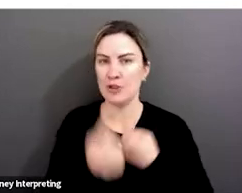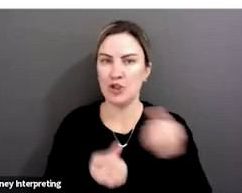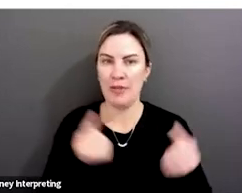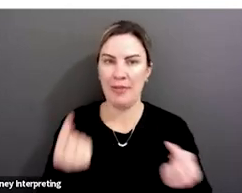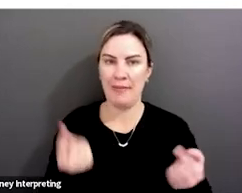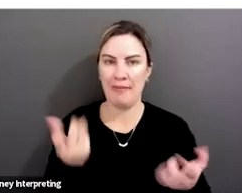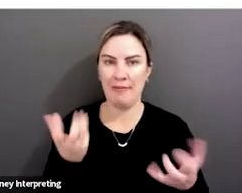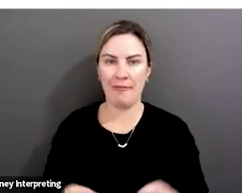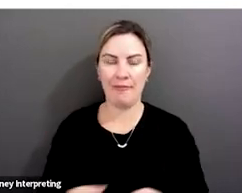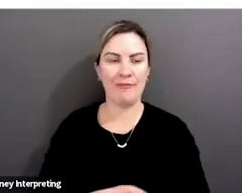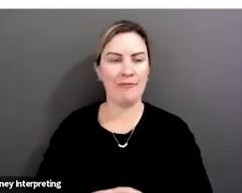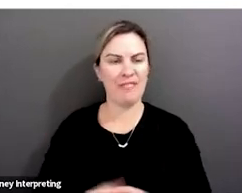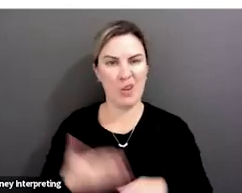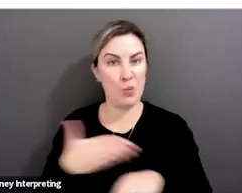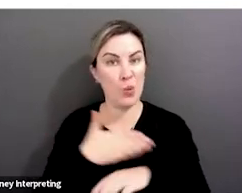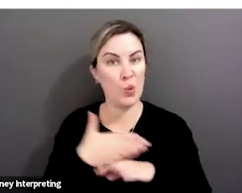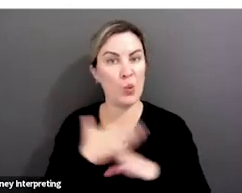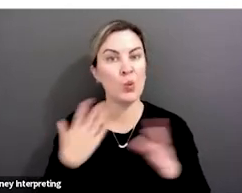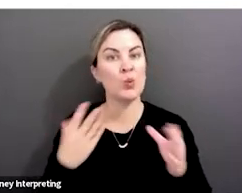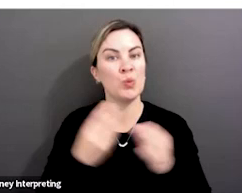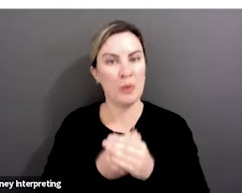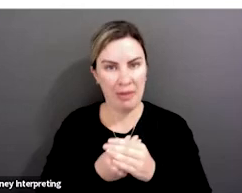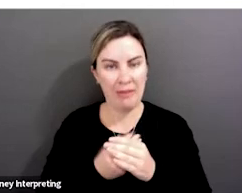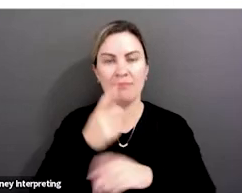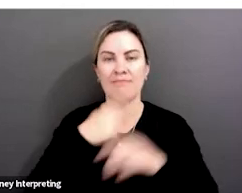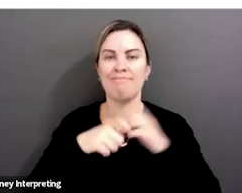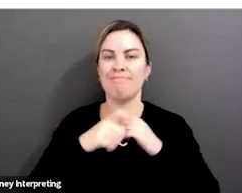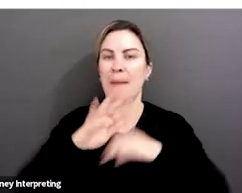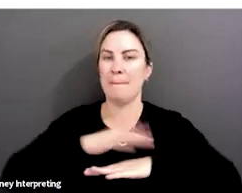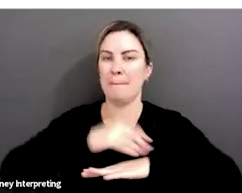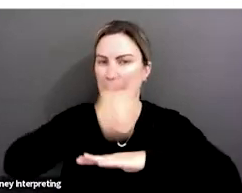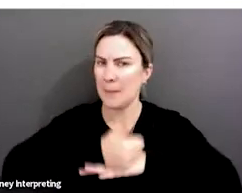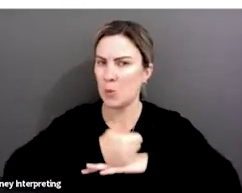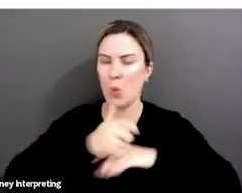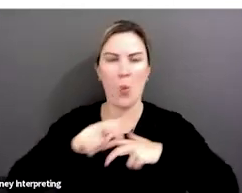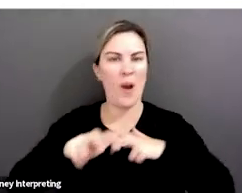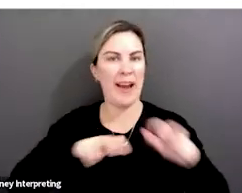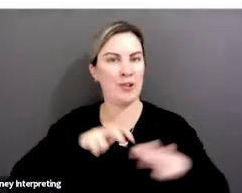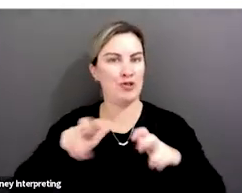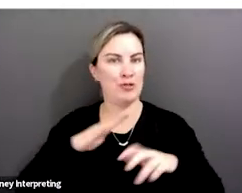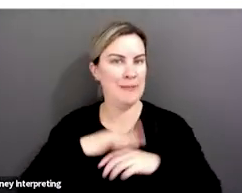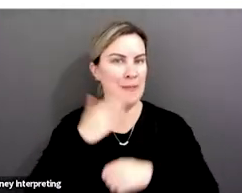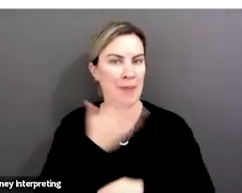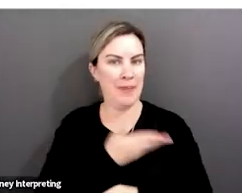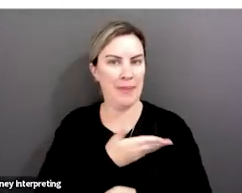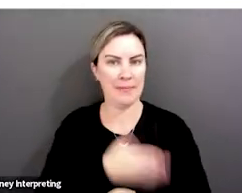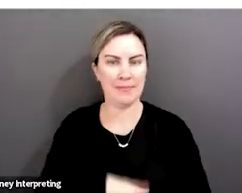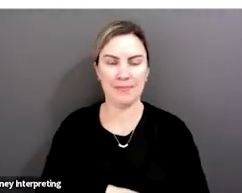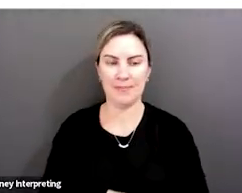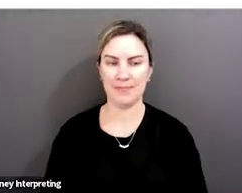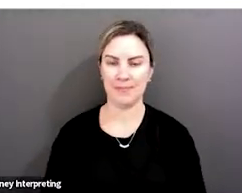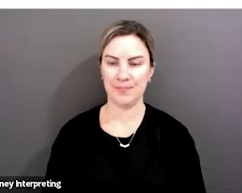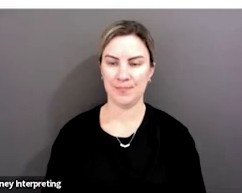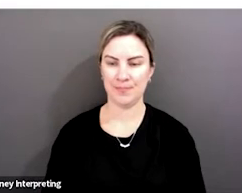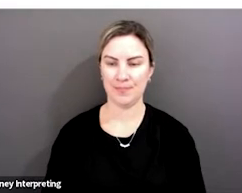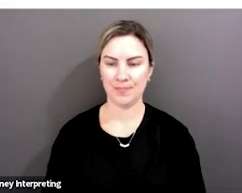other, and work together as they then go on to implement or take action around this space. So I'll go to